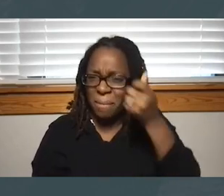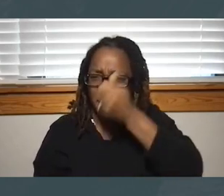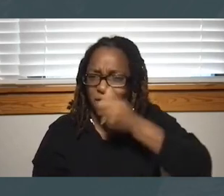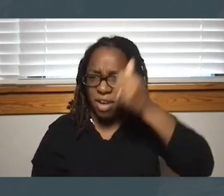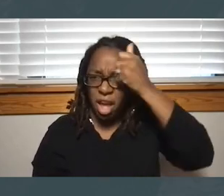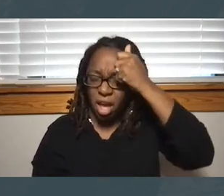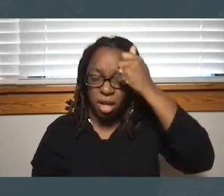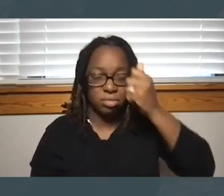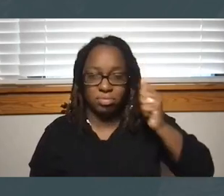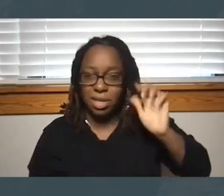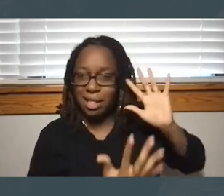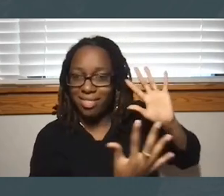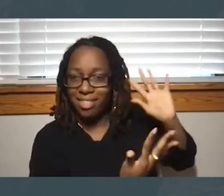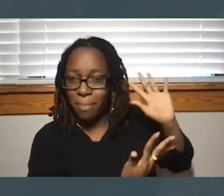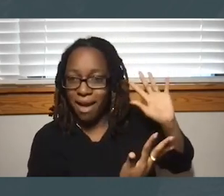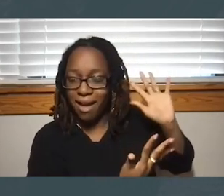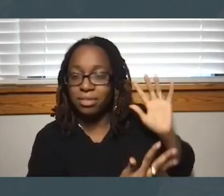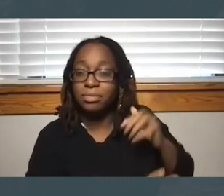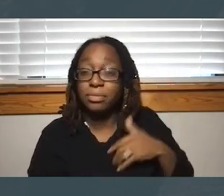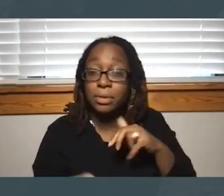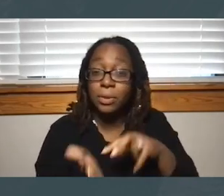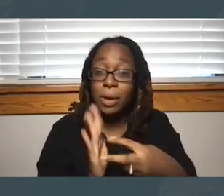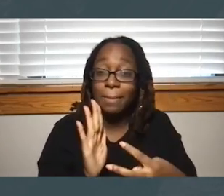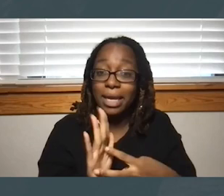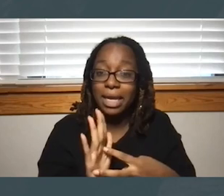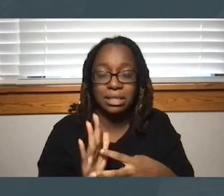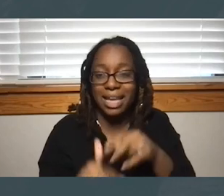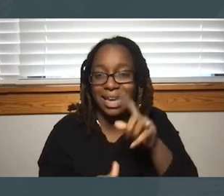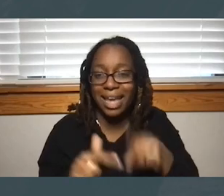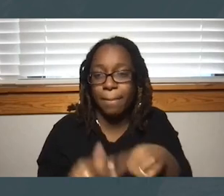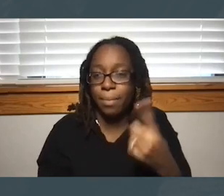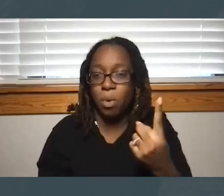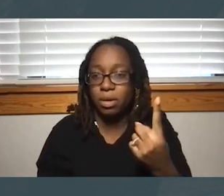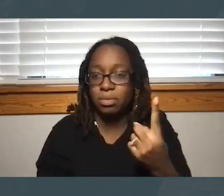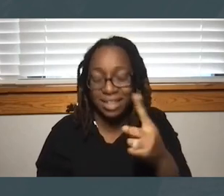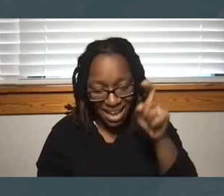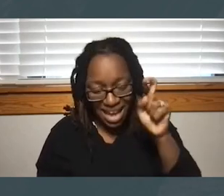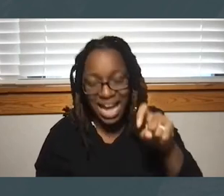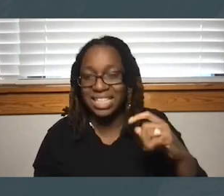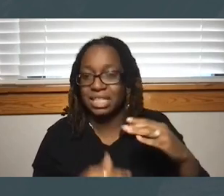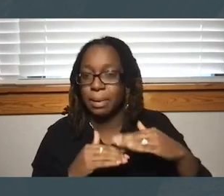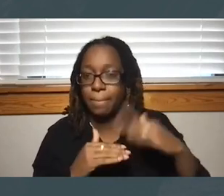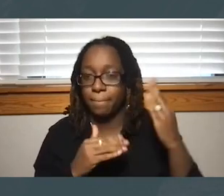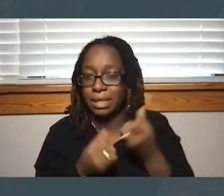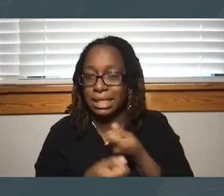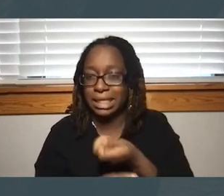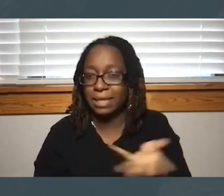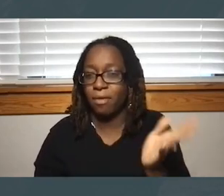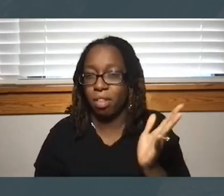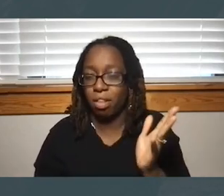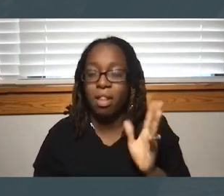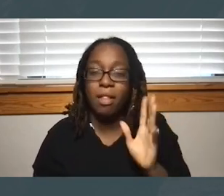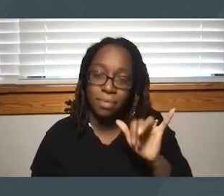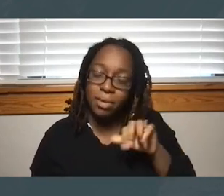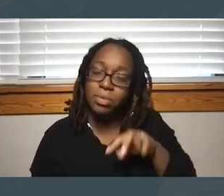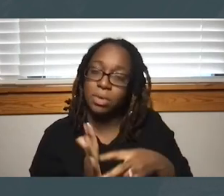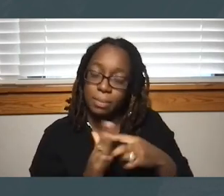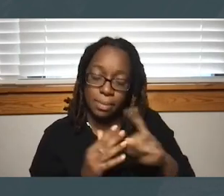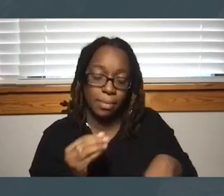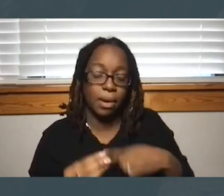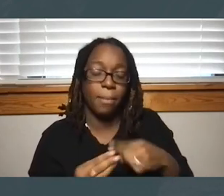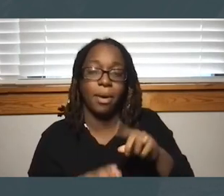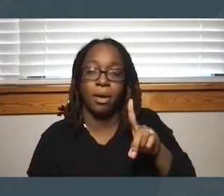than one. It has to be more than one. That's the diaspora, right? Mm-hmm. So I think it has taken me a lot of time